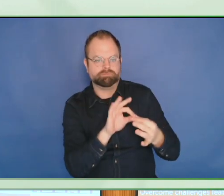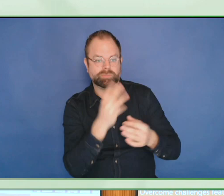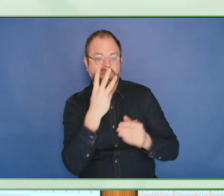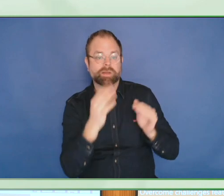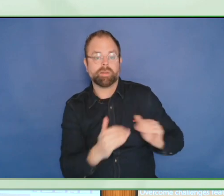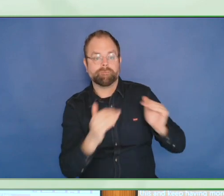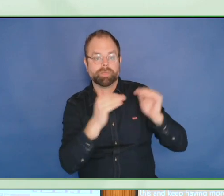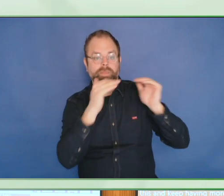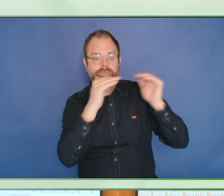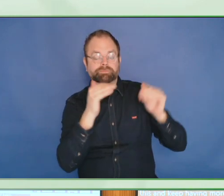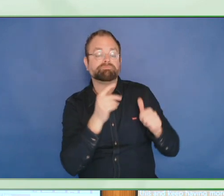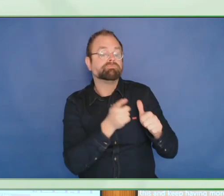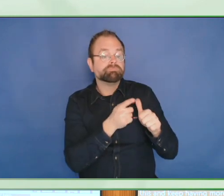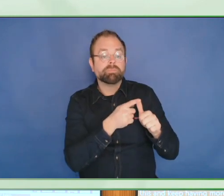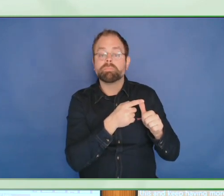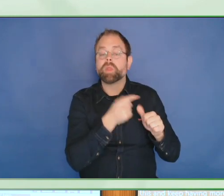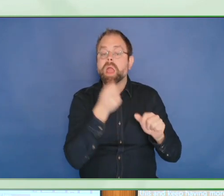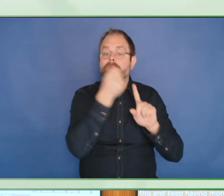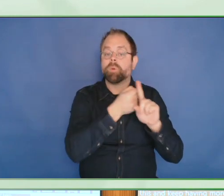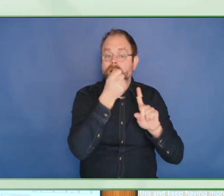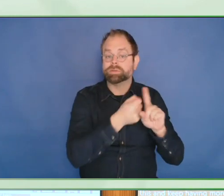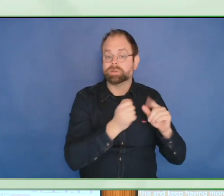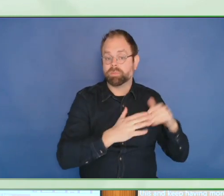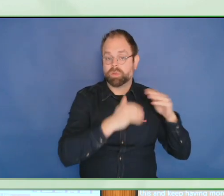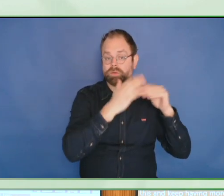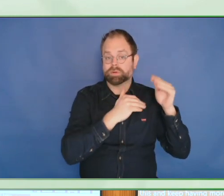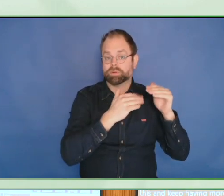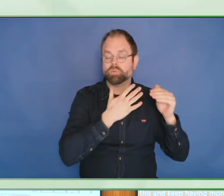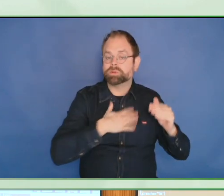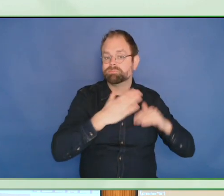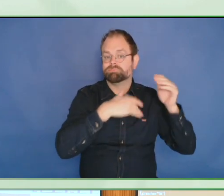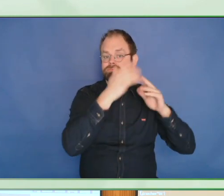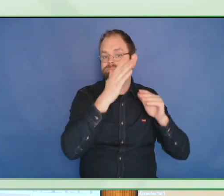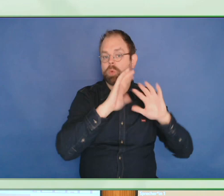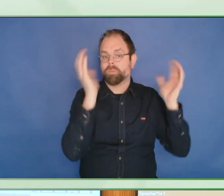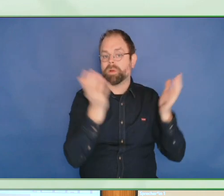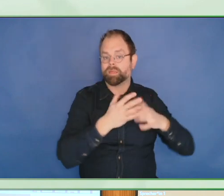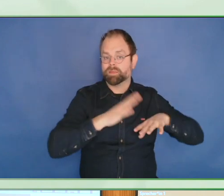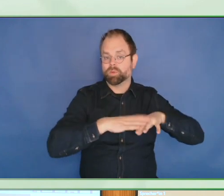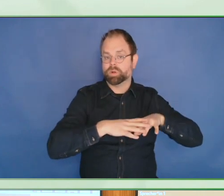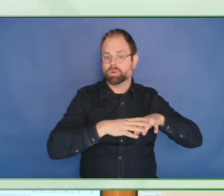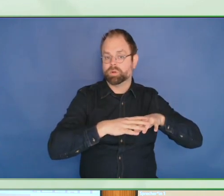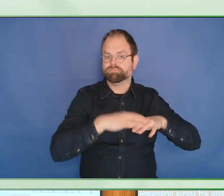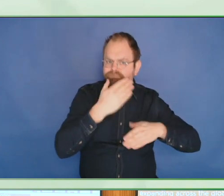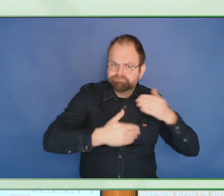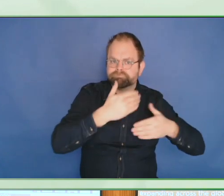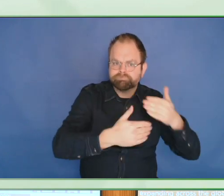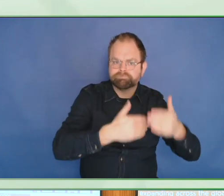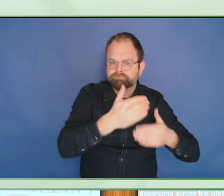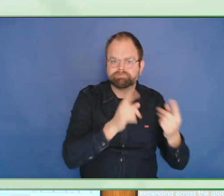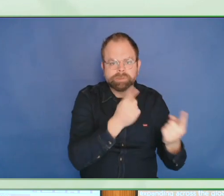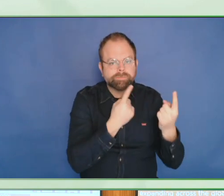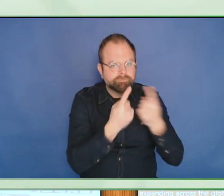Building a global network with an initial focus in India and expanding across the globe, we want to create an alliance of